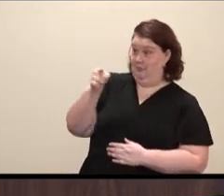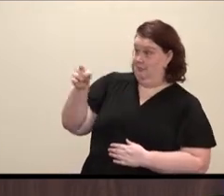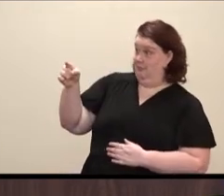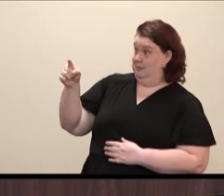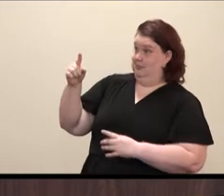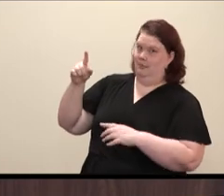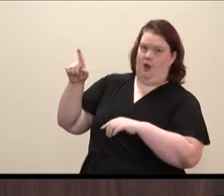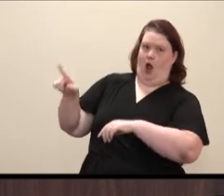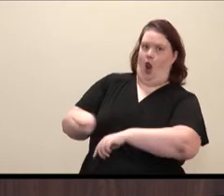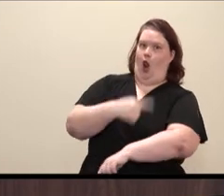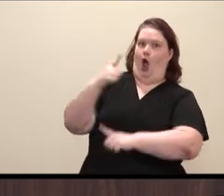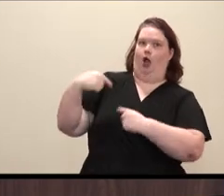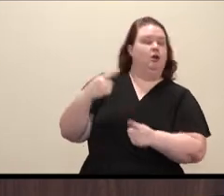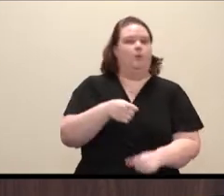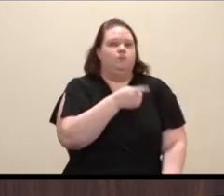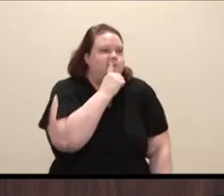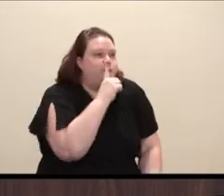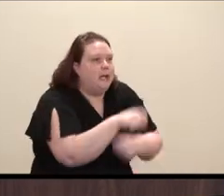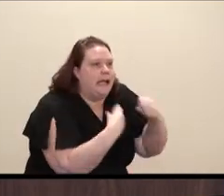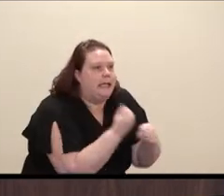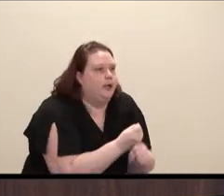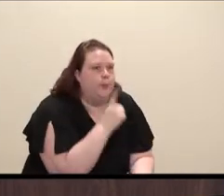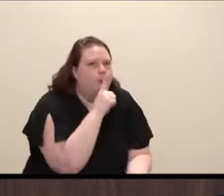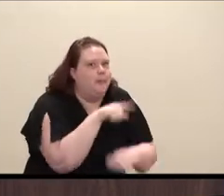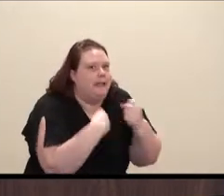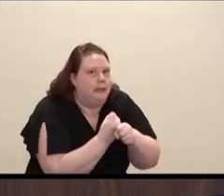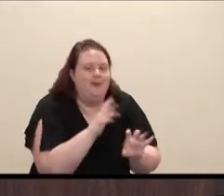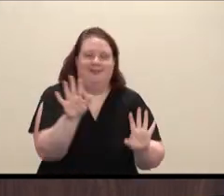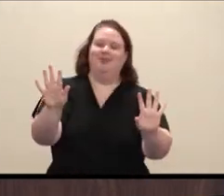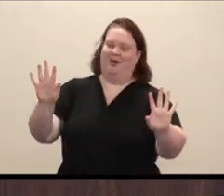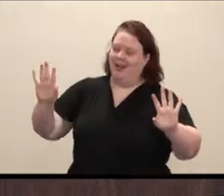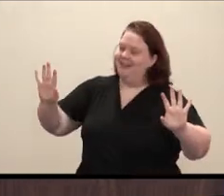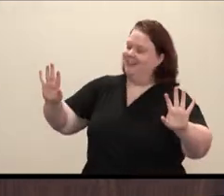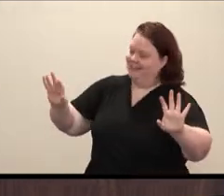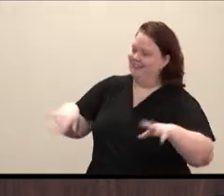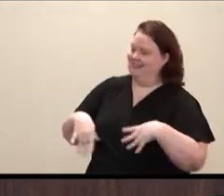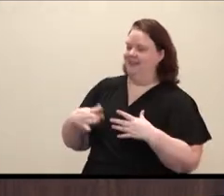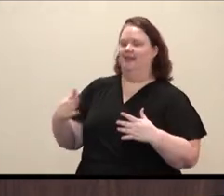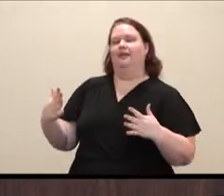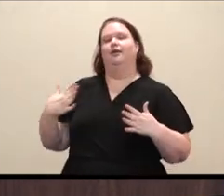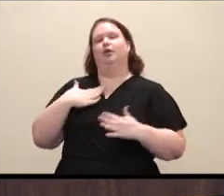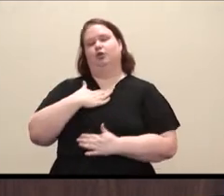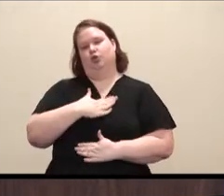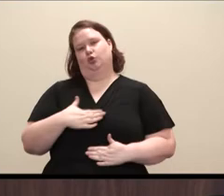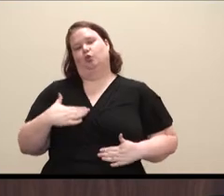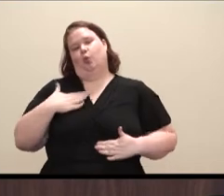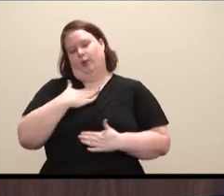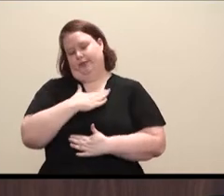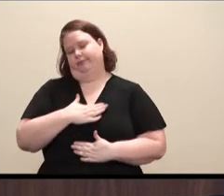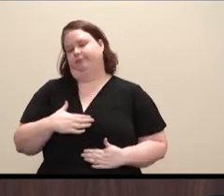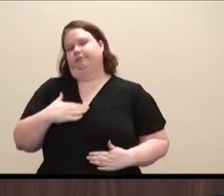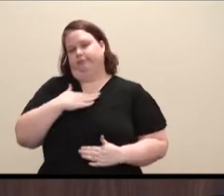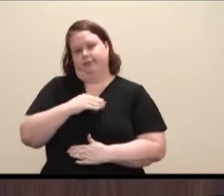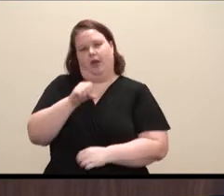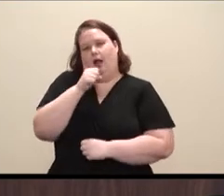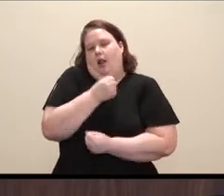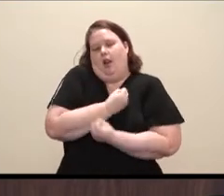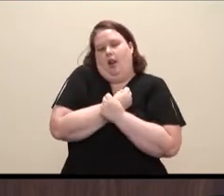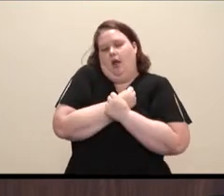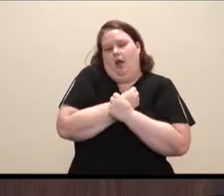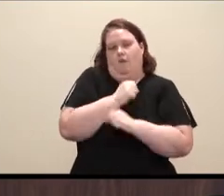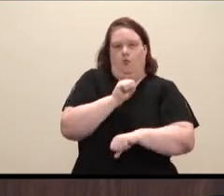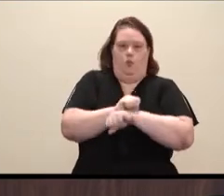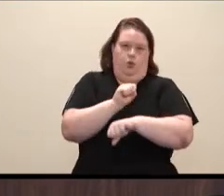than either one of us want to admit. But I will say that it's a joy. I mean, I love my job. I love working in